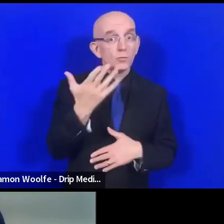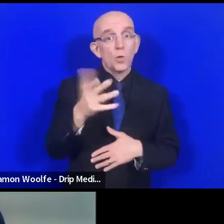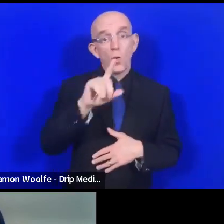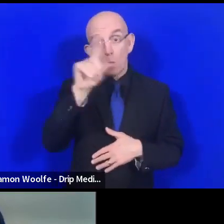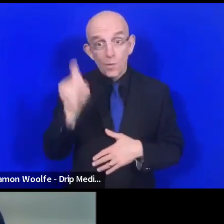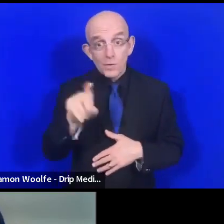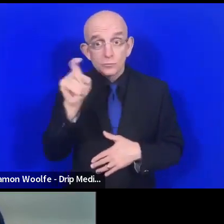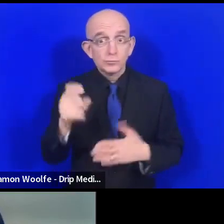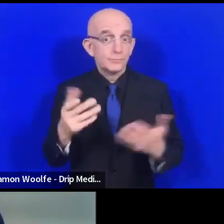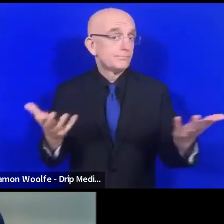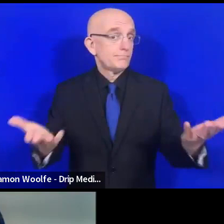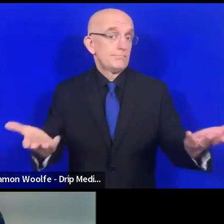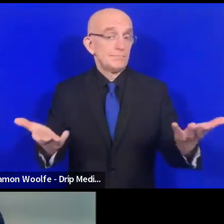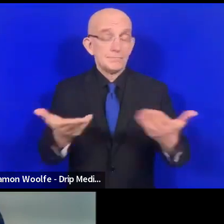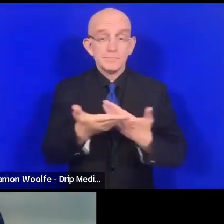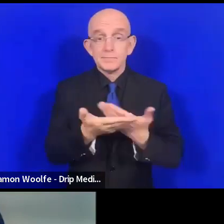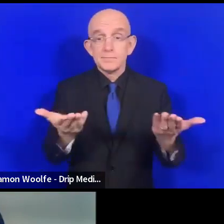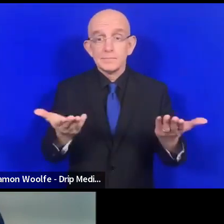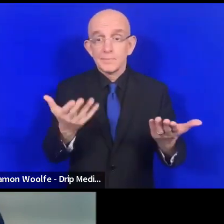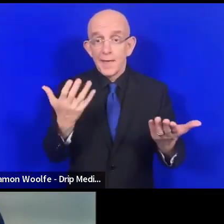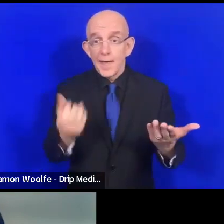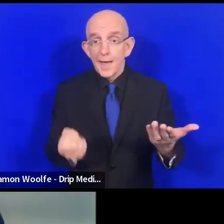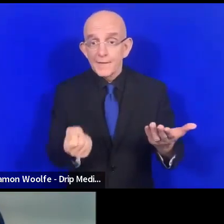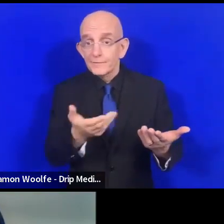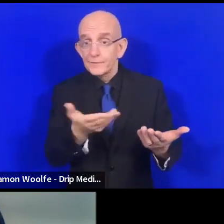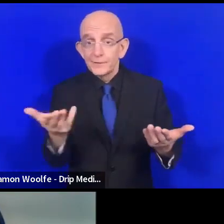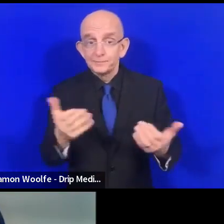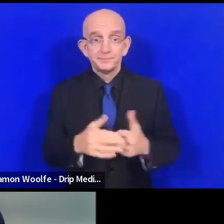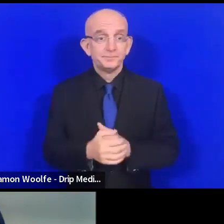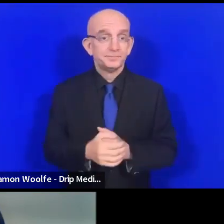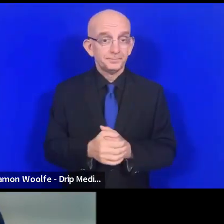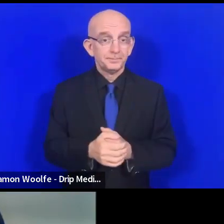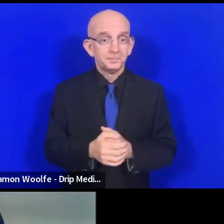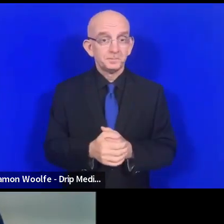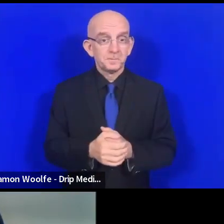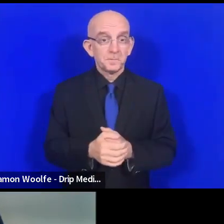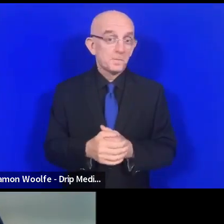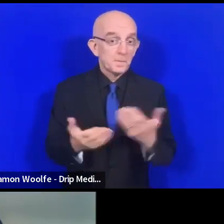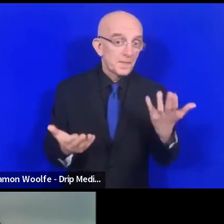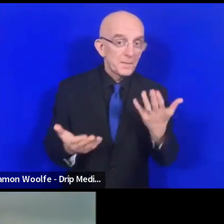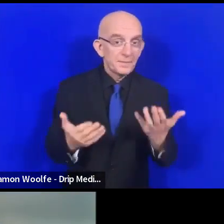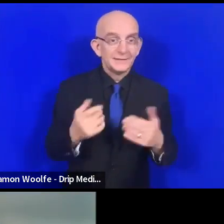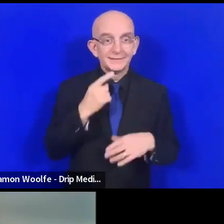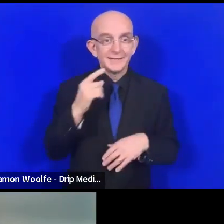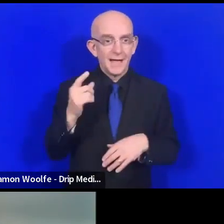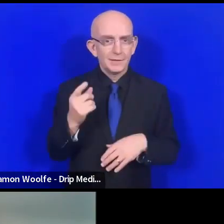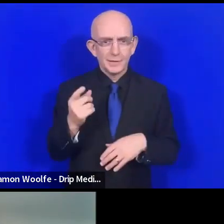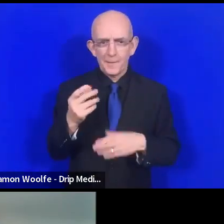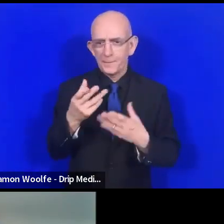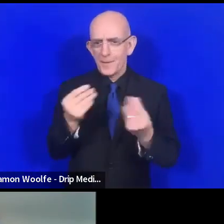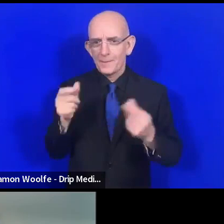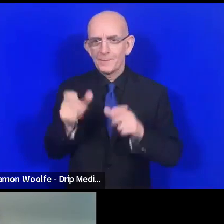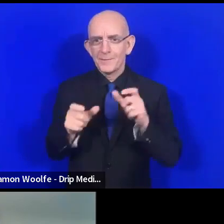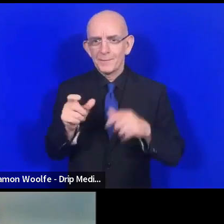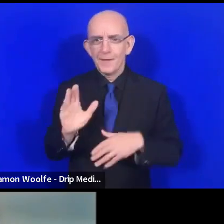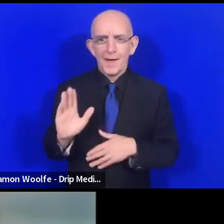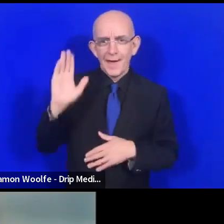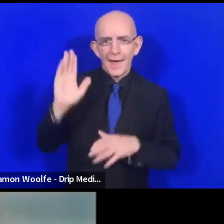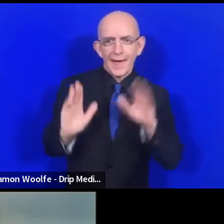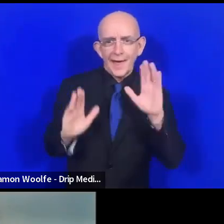Just to say also, while people are coming to the floor with their thoughts and questions, that all the presentations today will